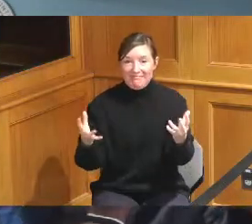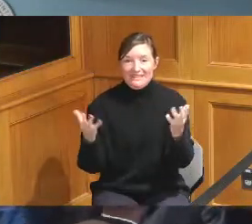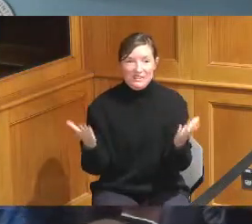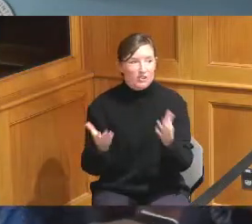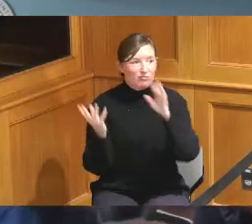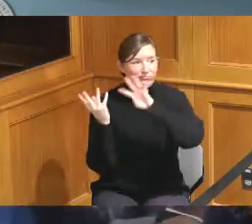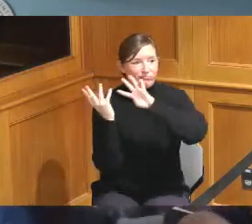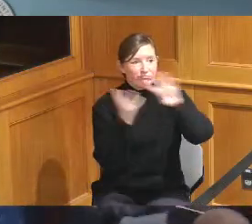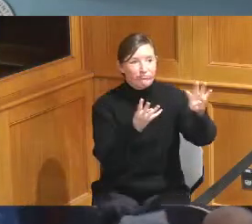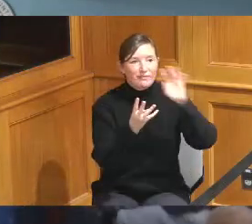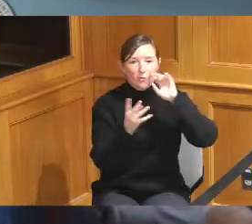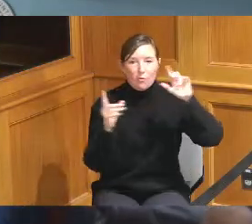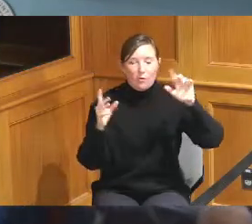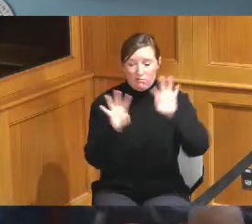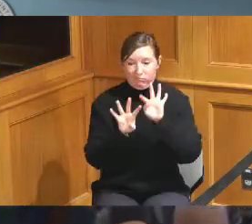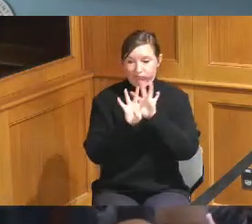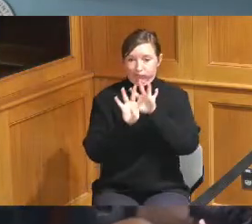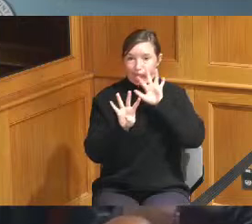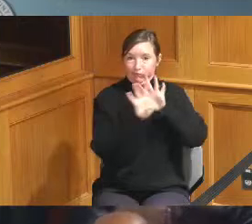I'm